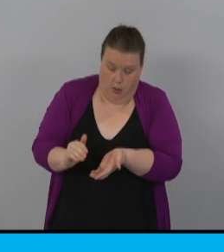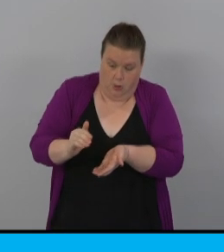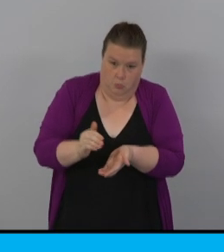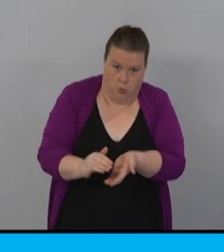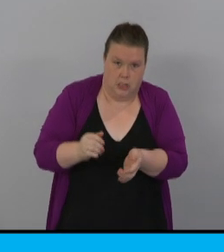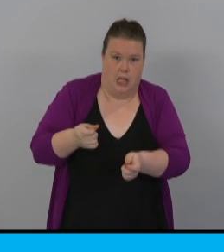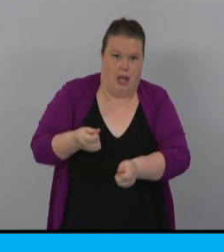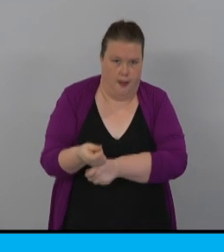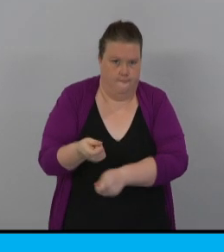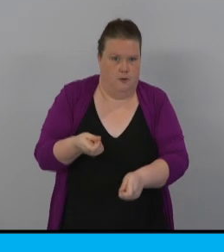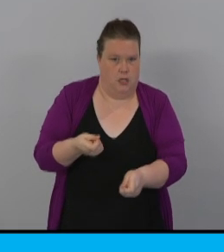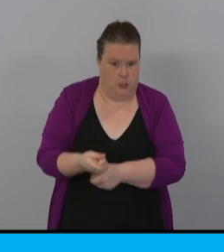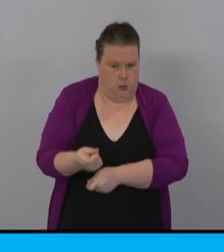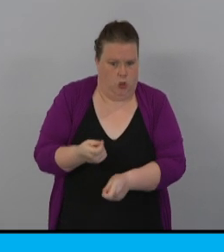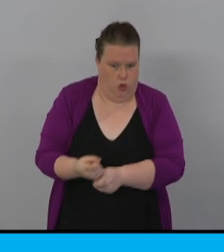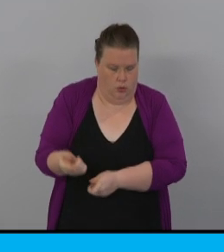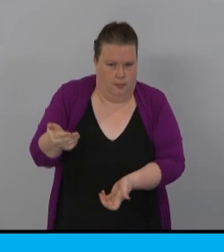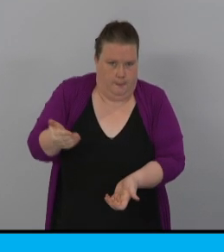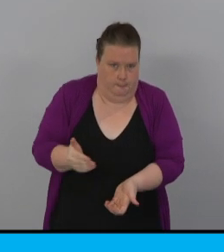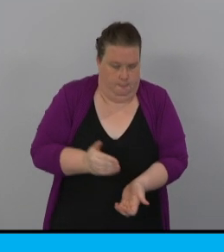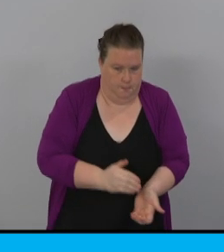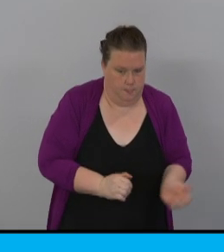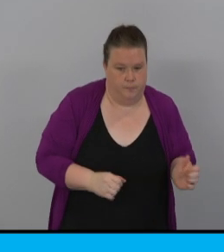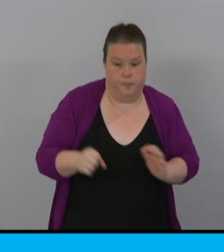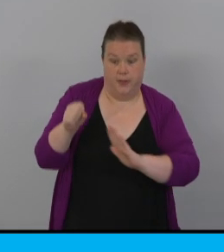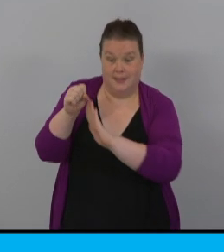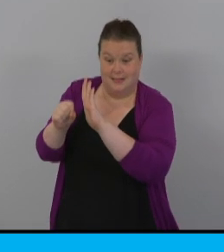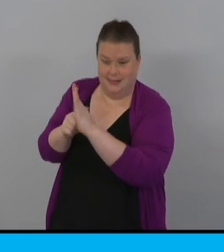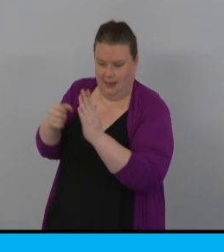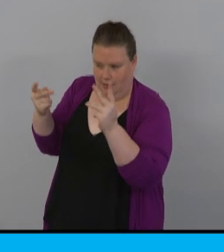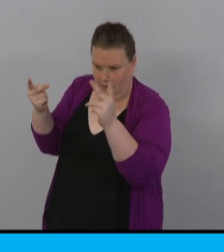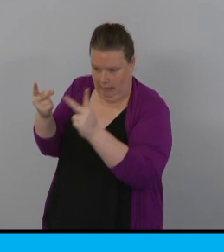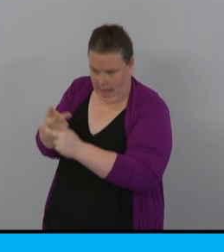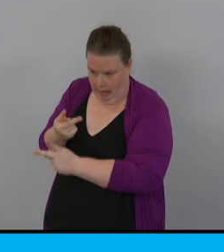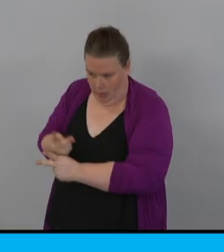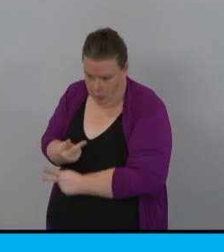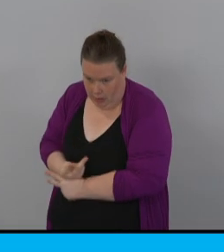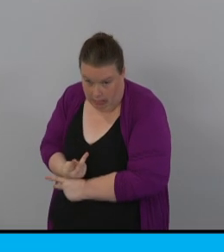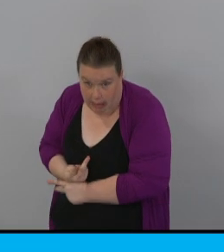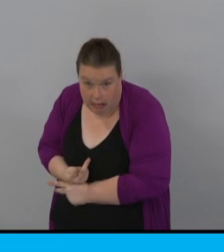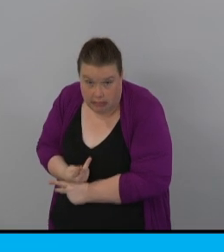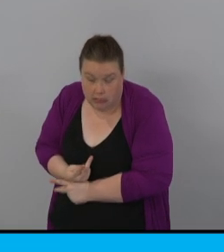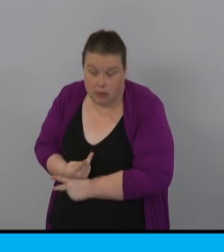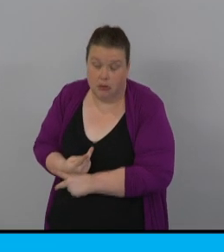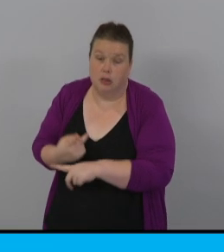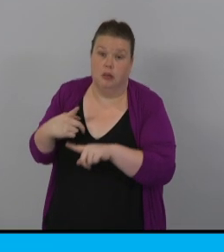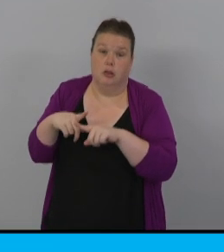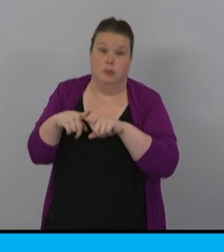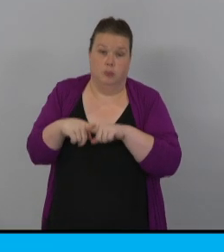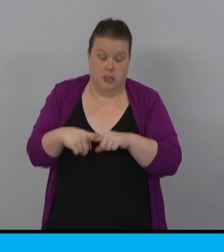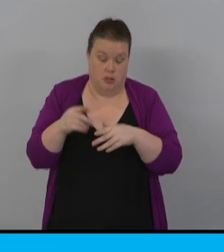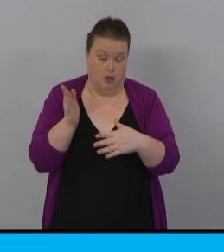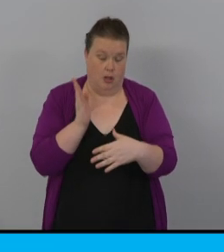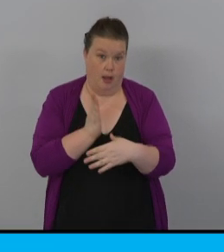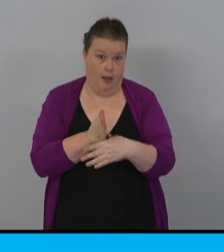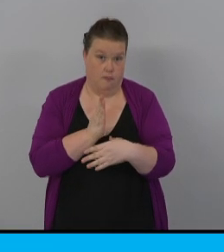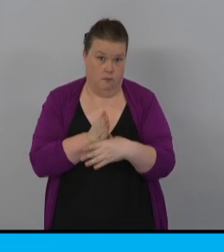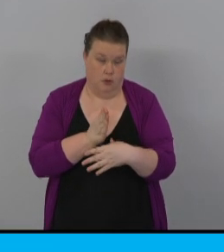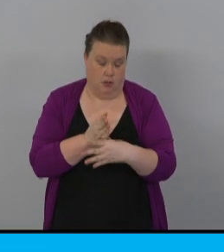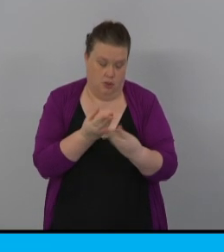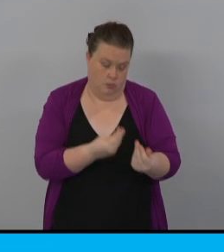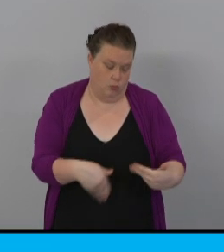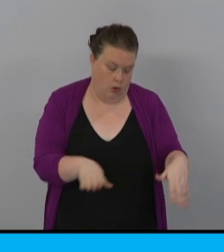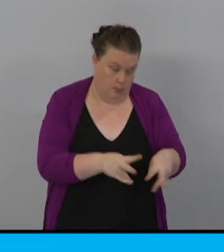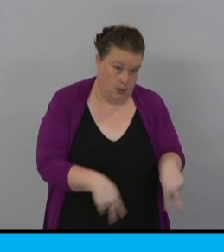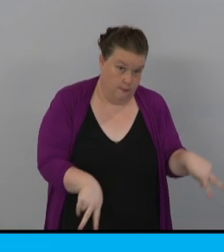So it gets calculated by the state based on the average property values and property